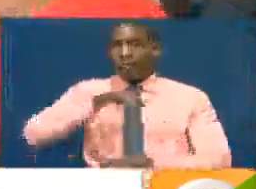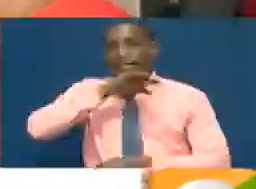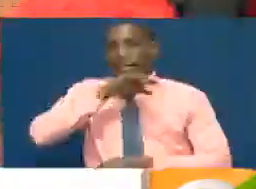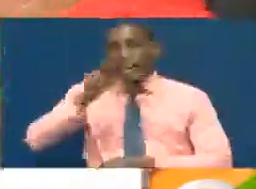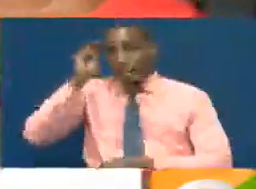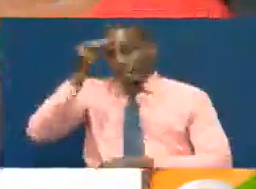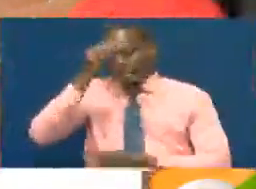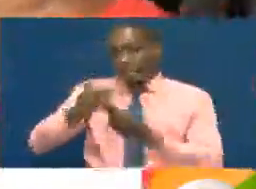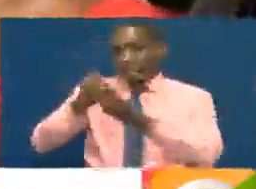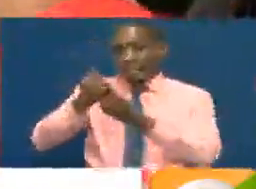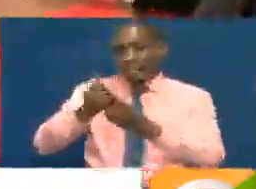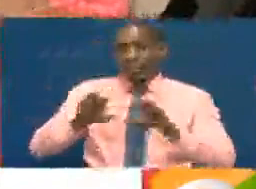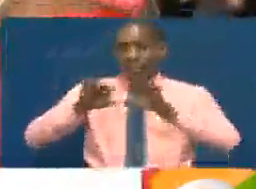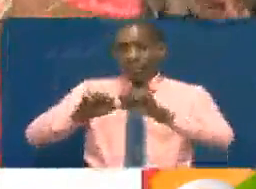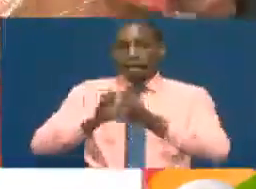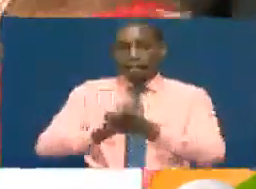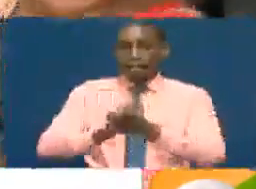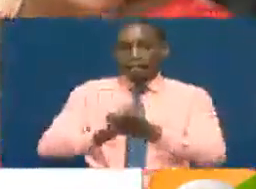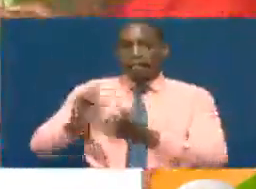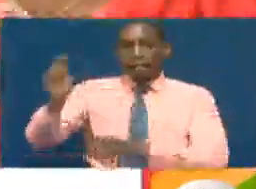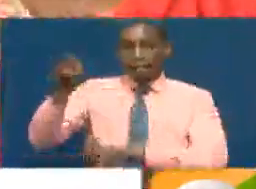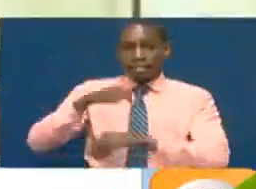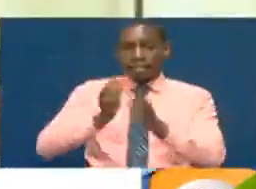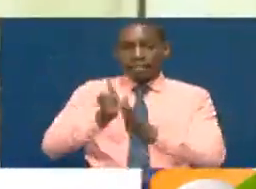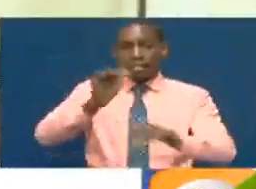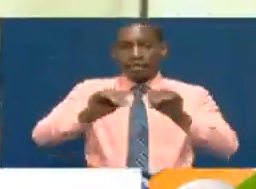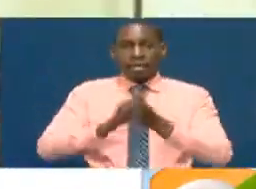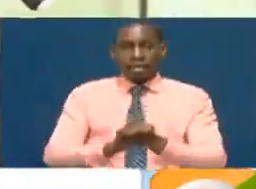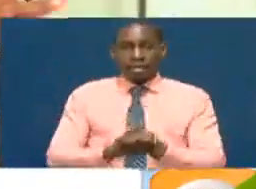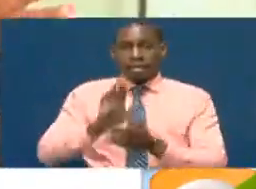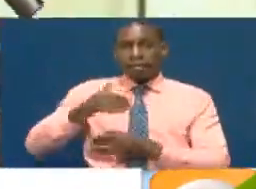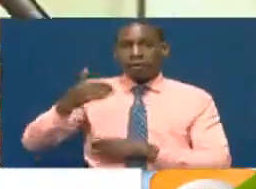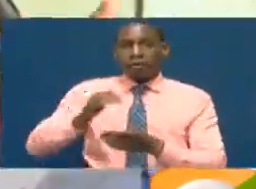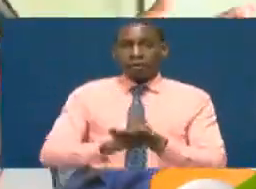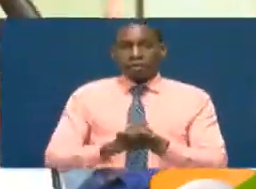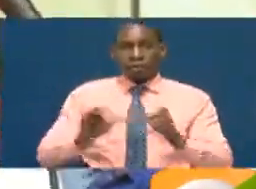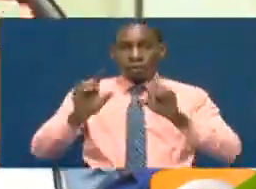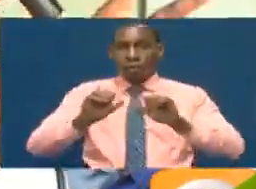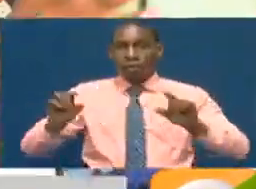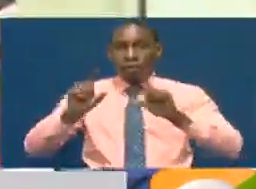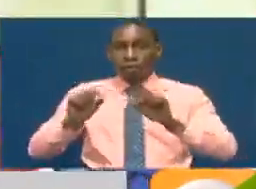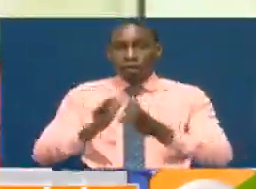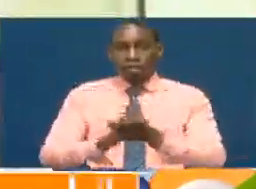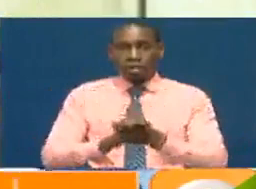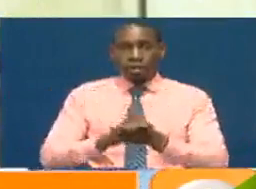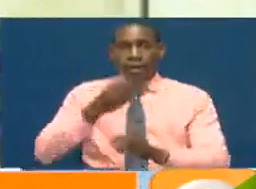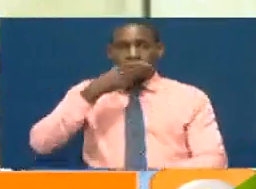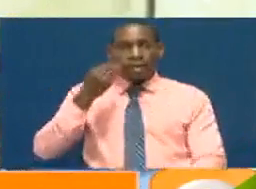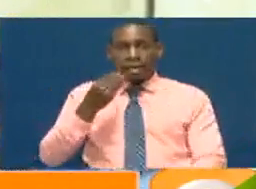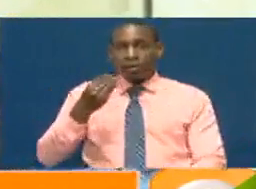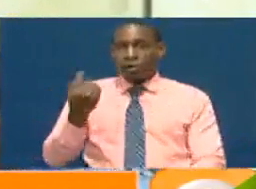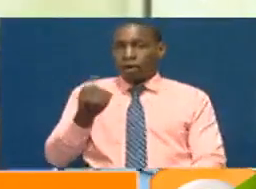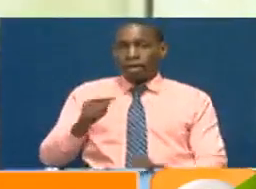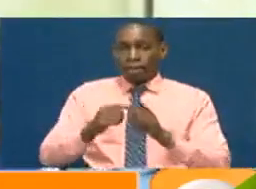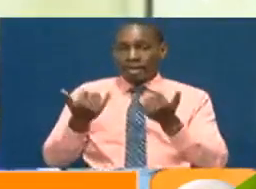Karua ticket for the August 9th election. Wametuzoea na magredi ya, tupigana na magredi ya pilau jikoni.